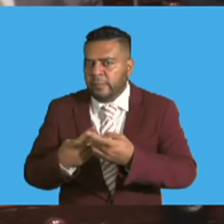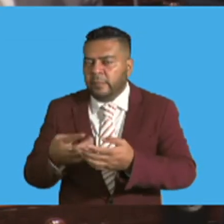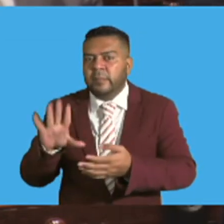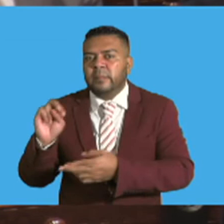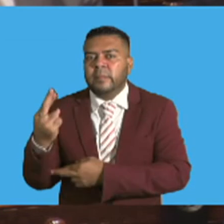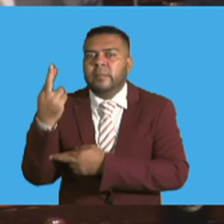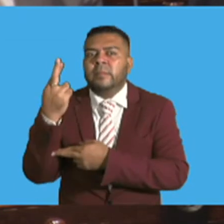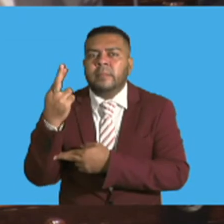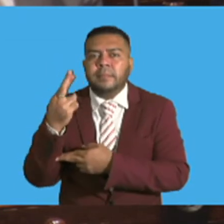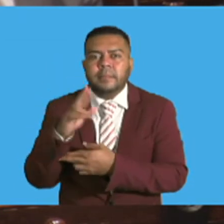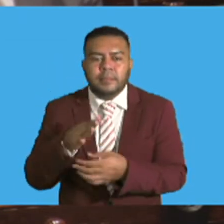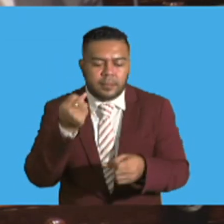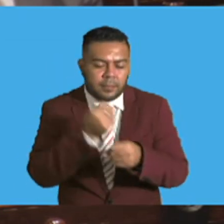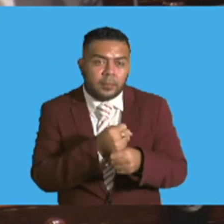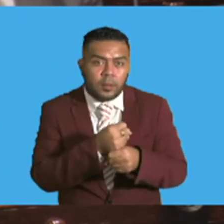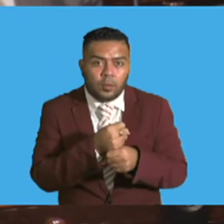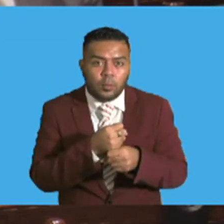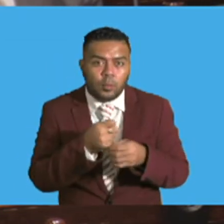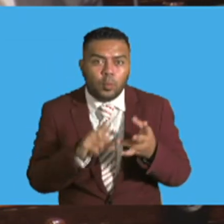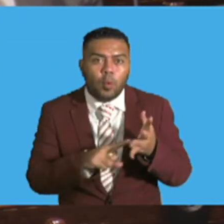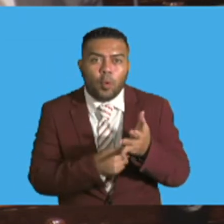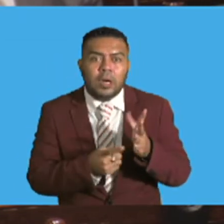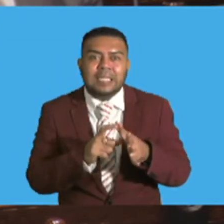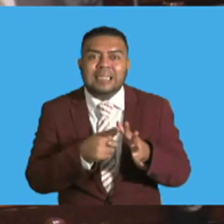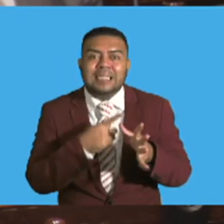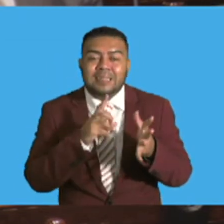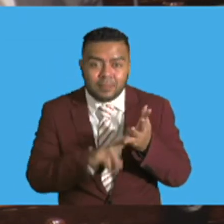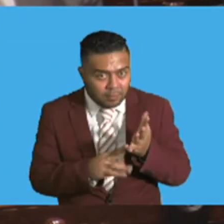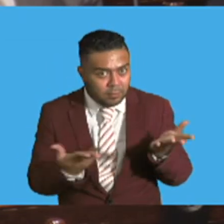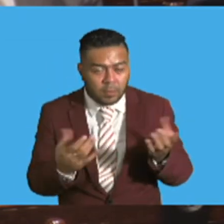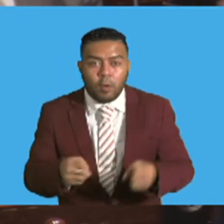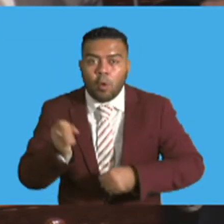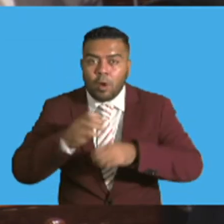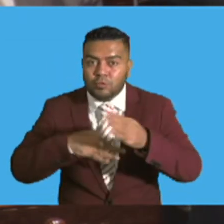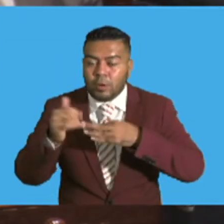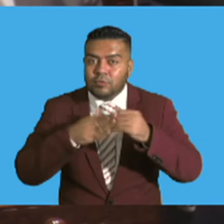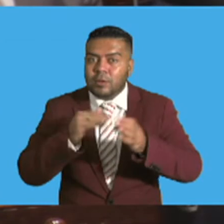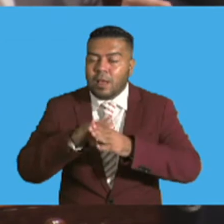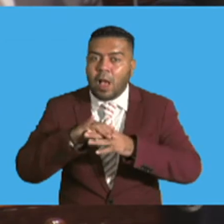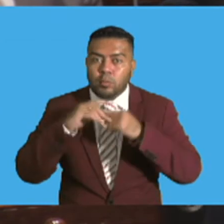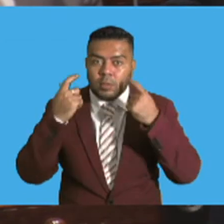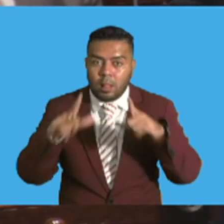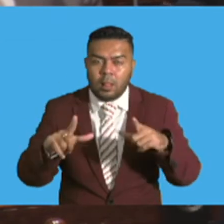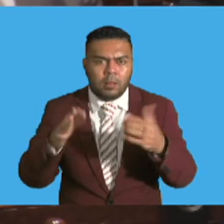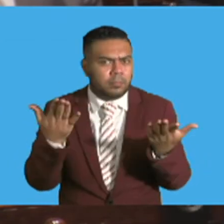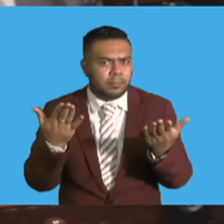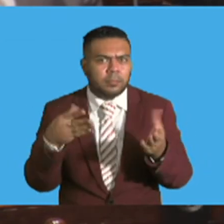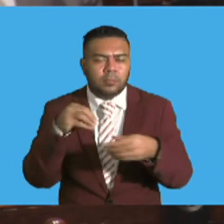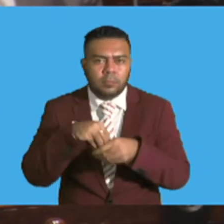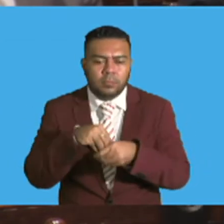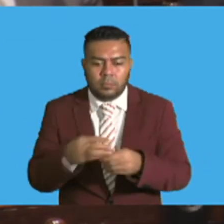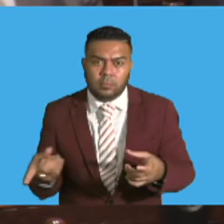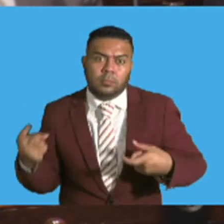represent segment. Gordon Jenkins, who's the current president of the Fiji Construction Council. The reason why these people have been put in, Mr. Speaker, sir,